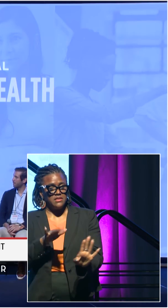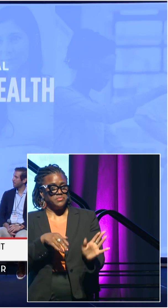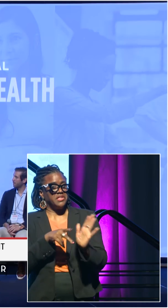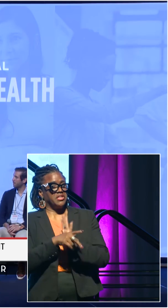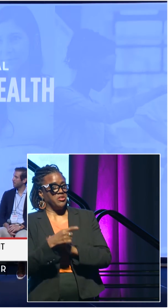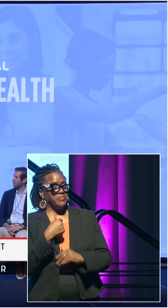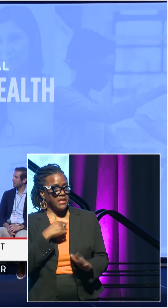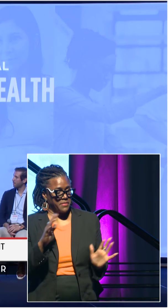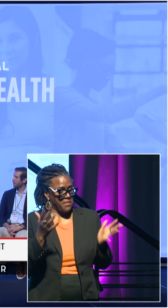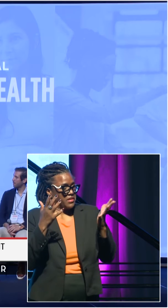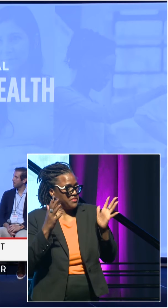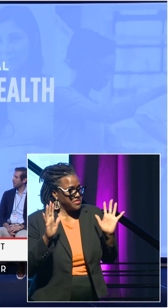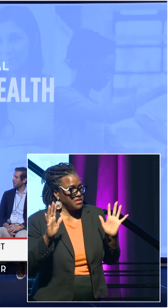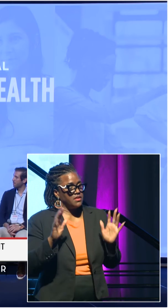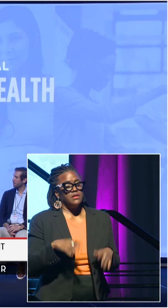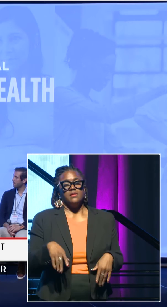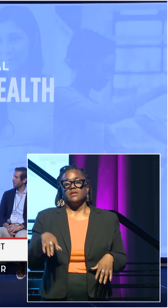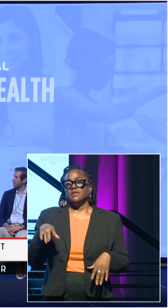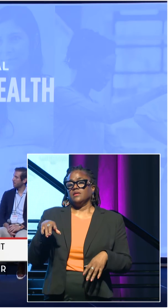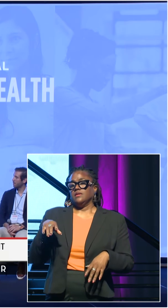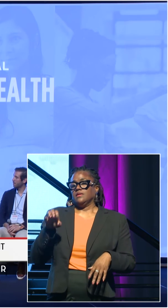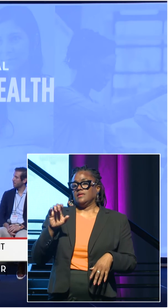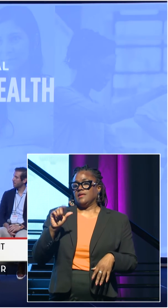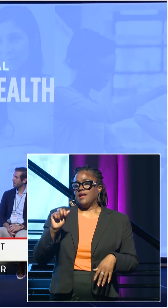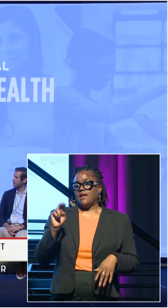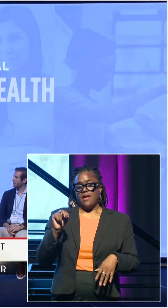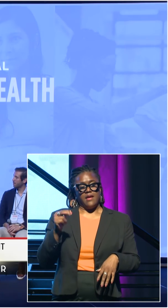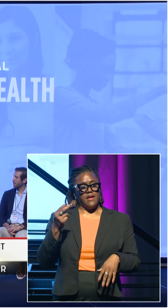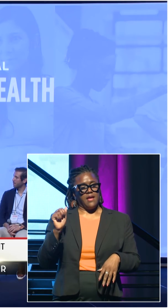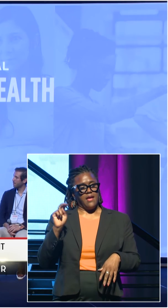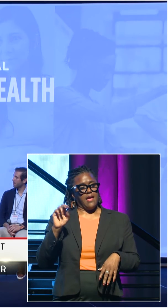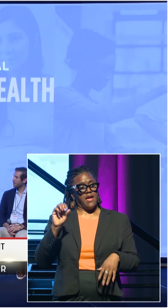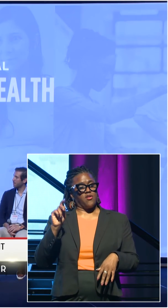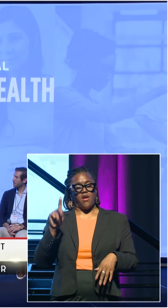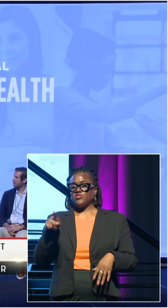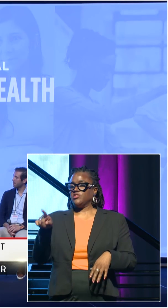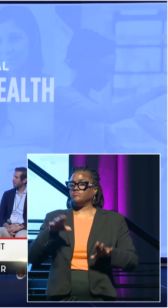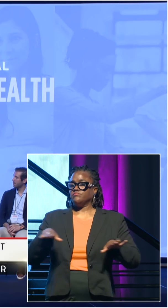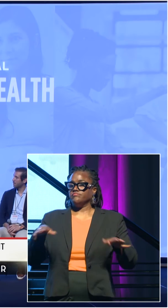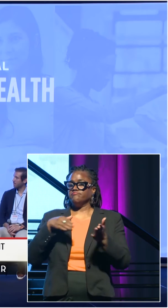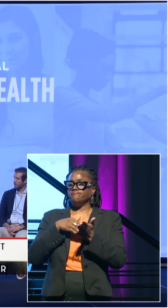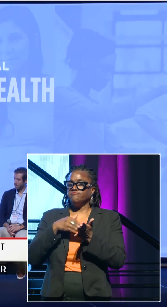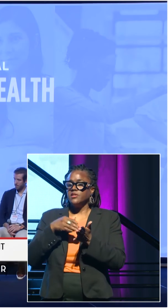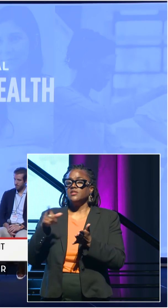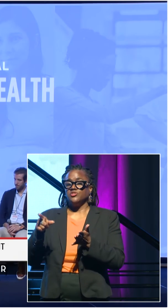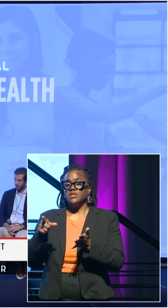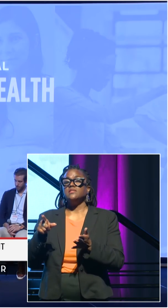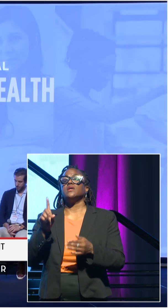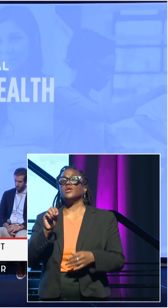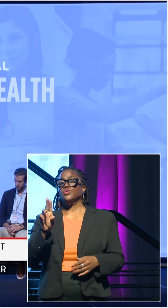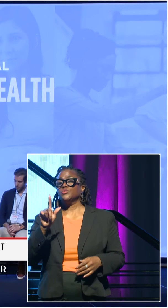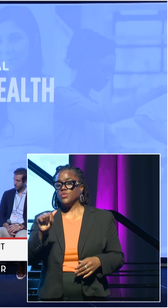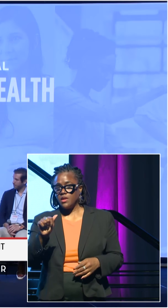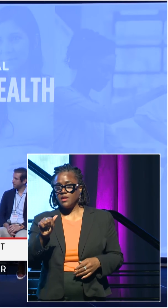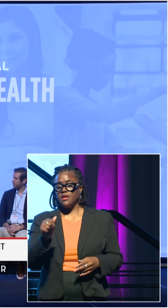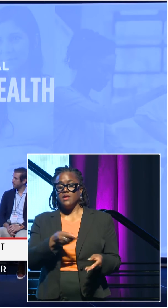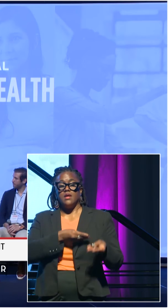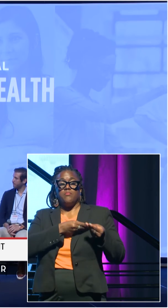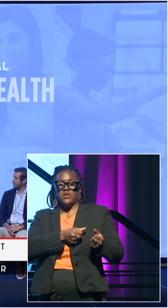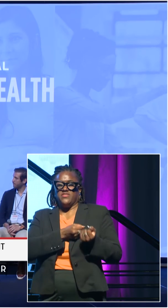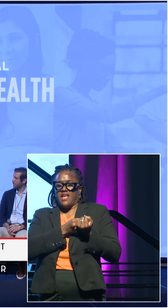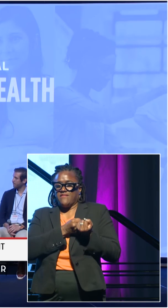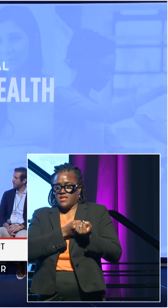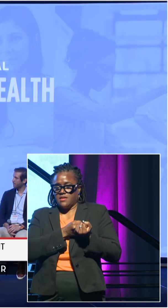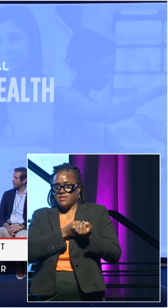gonna uplift Dr. Yolanda Hancock over there, who is a pediatrician. She's also a childbirth doula, and she's also a breastfeeding